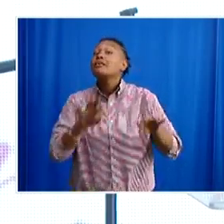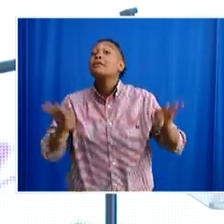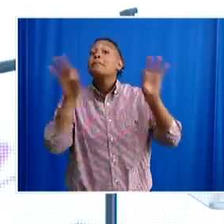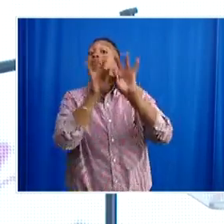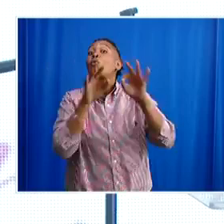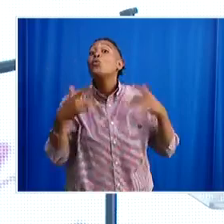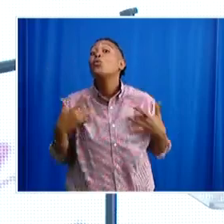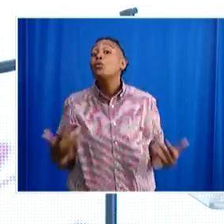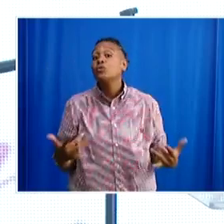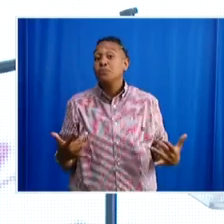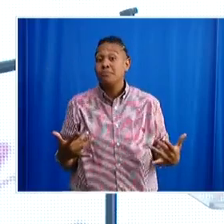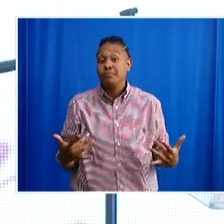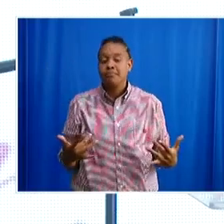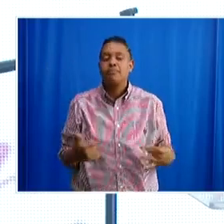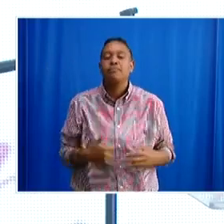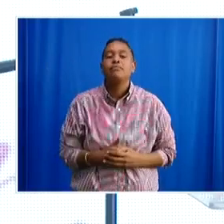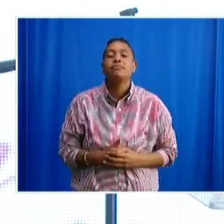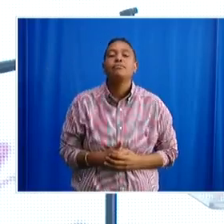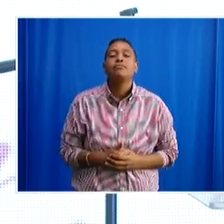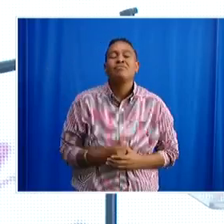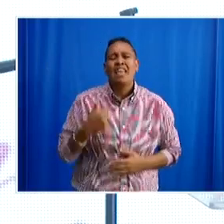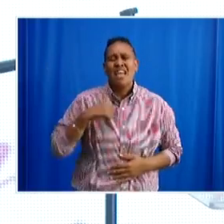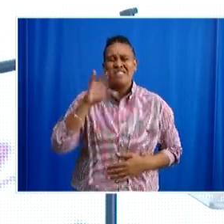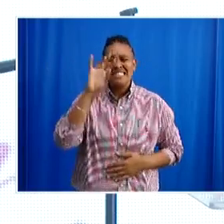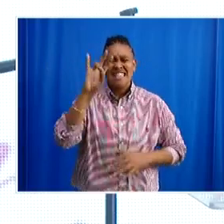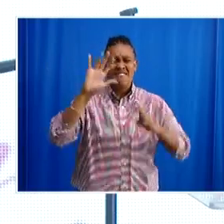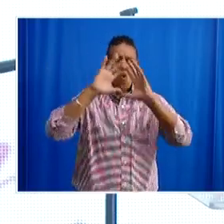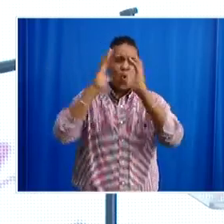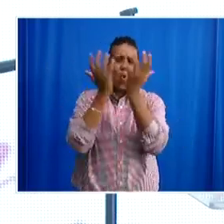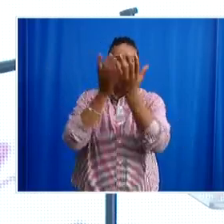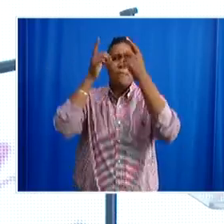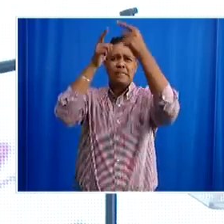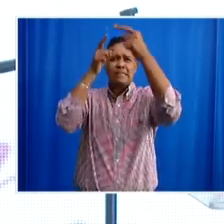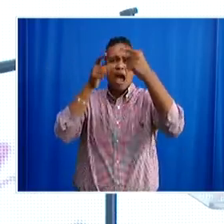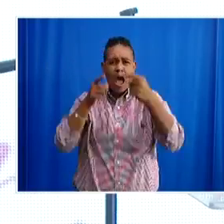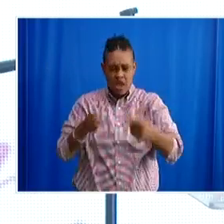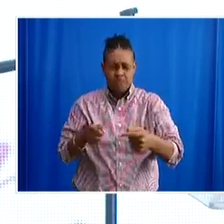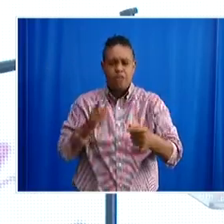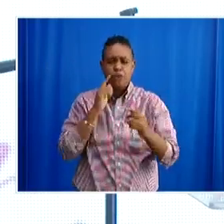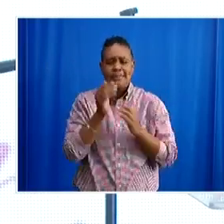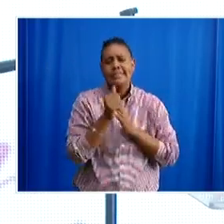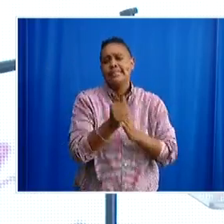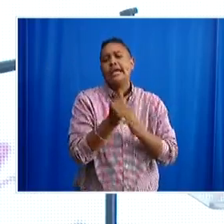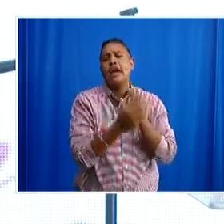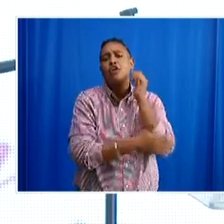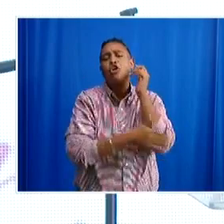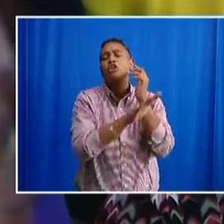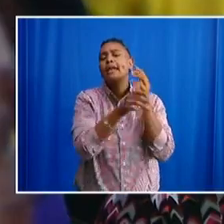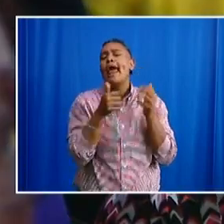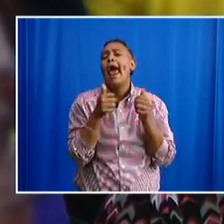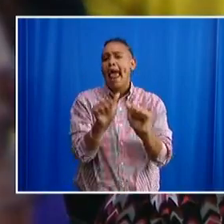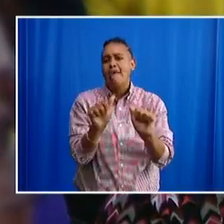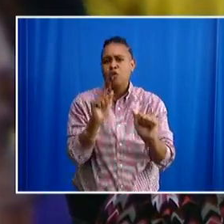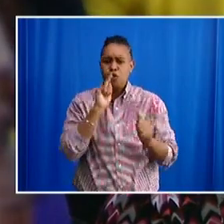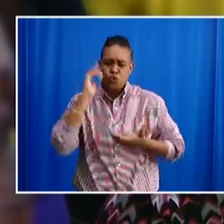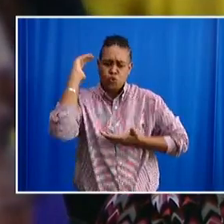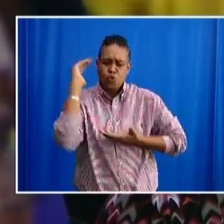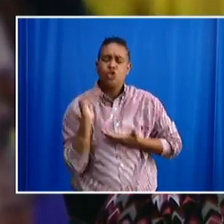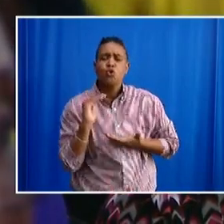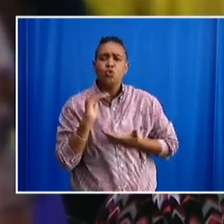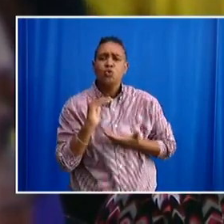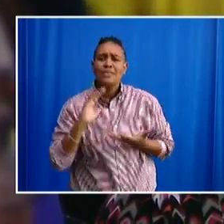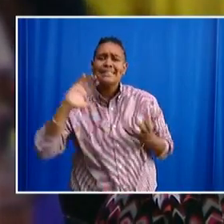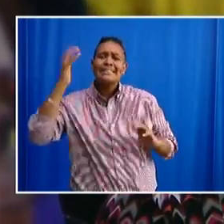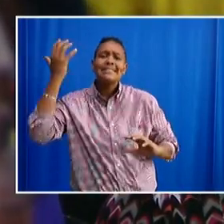Importantly, Sendai has 7 global targets which guide countries in their efforts to reduce